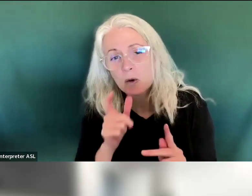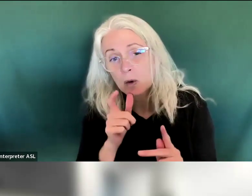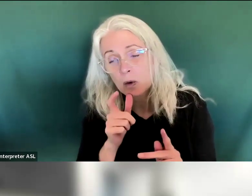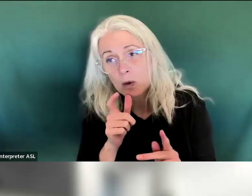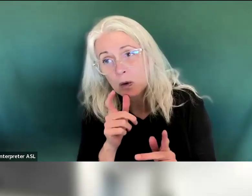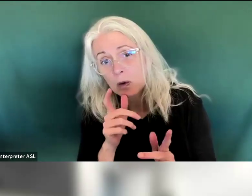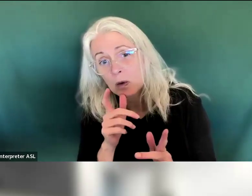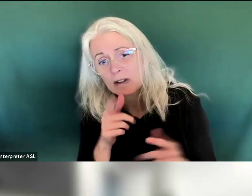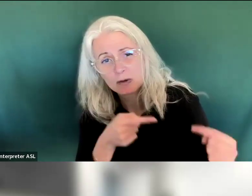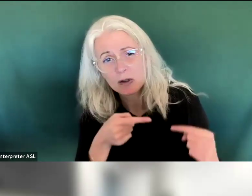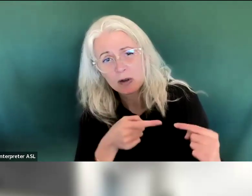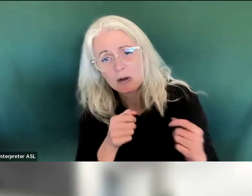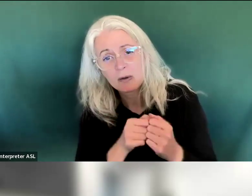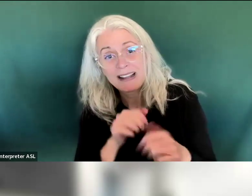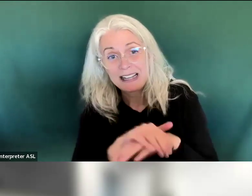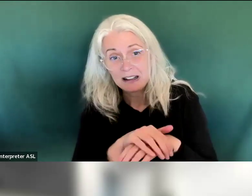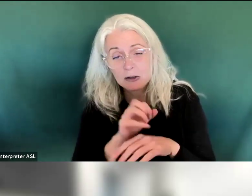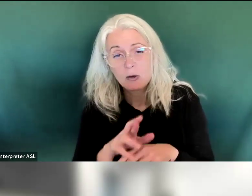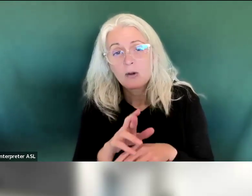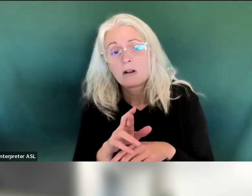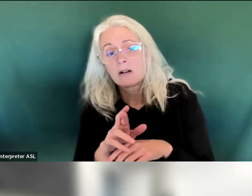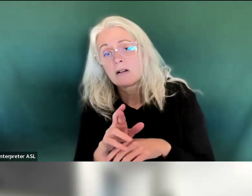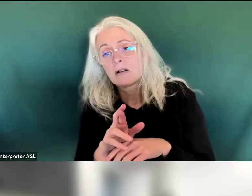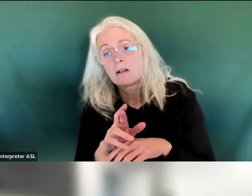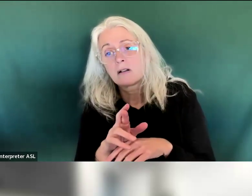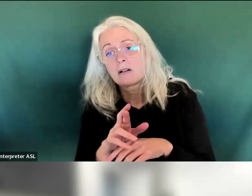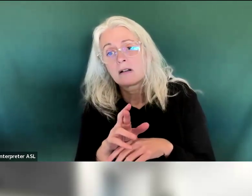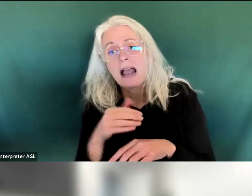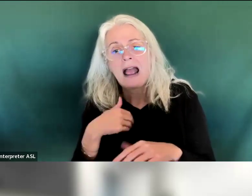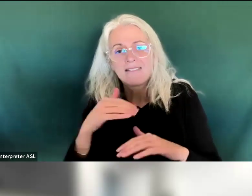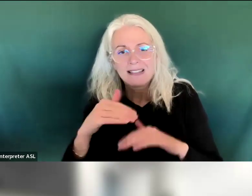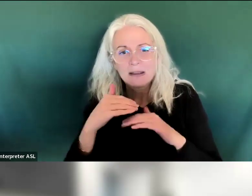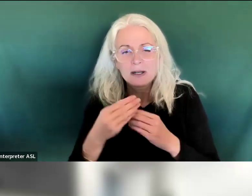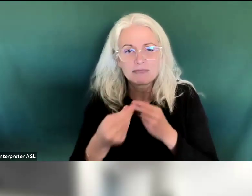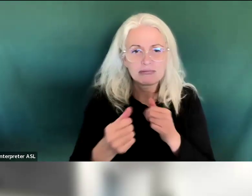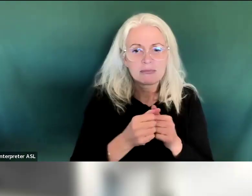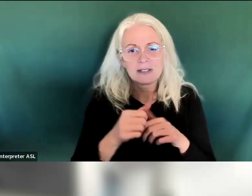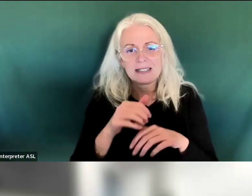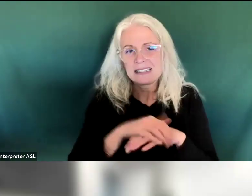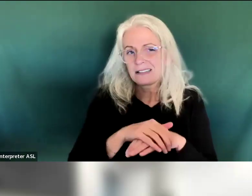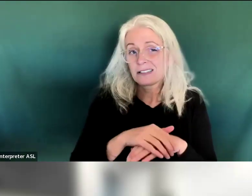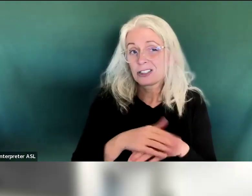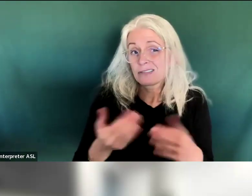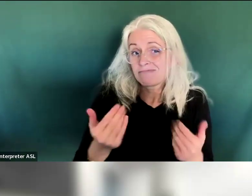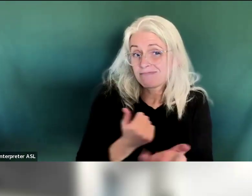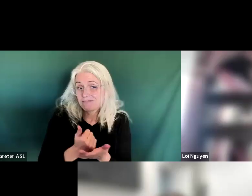either struggled with English or have limited proficiency in